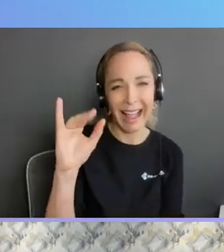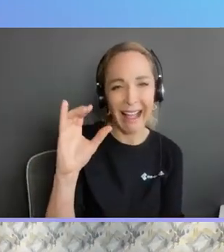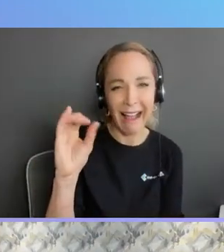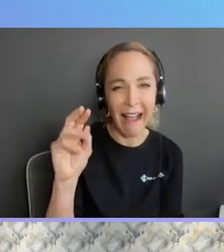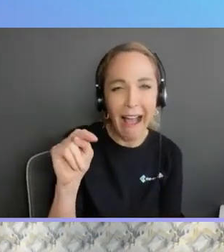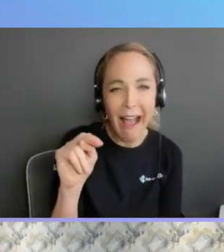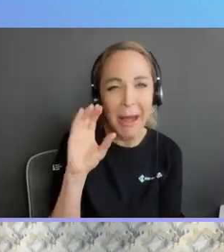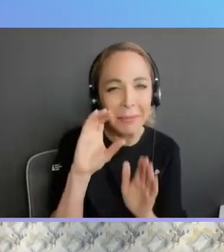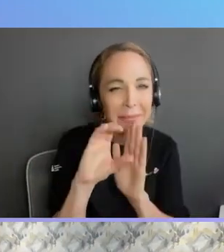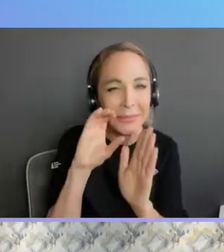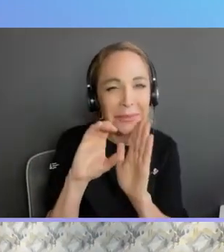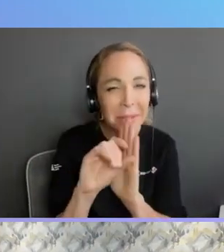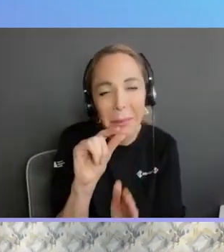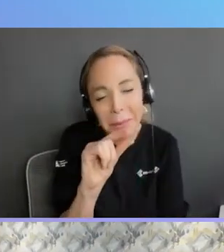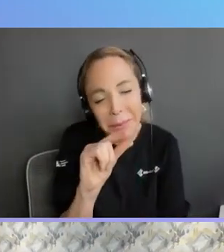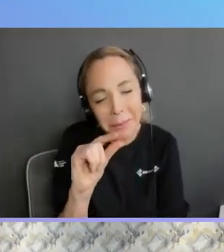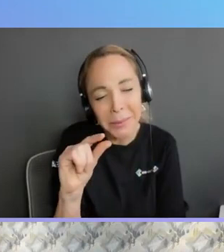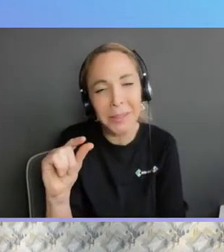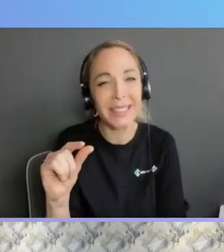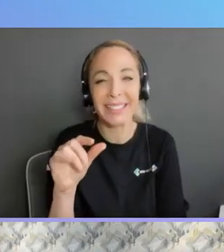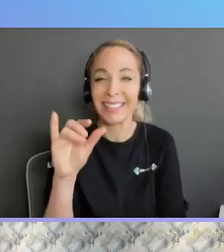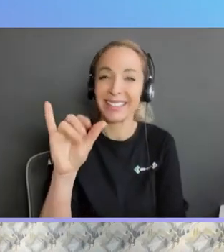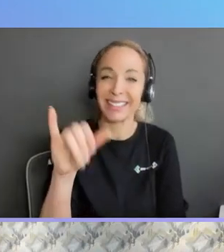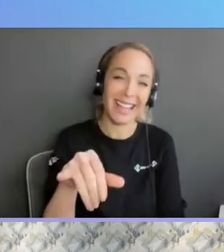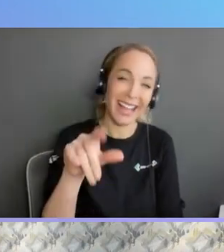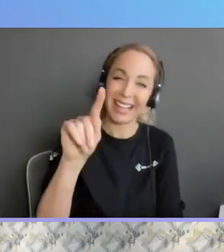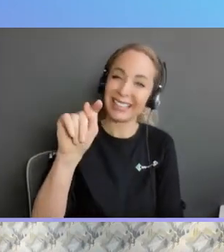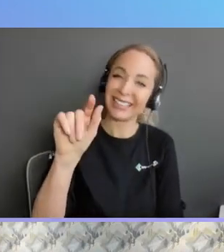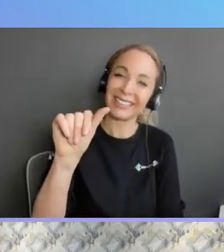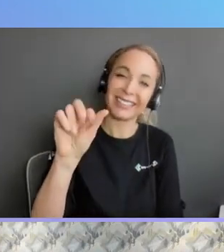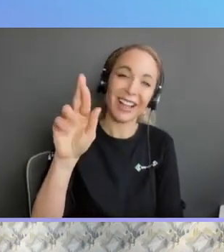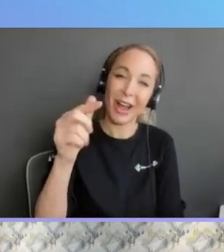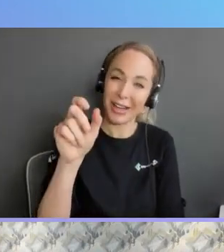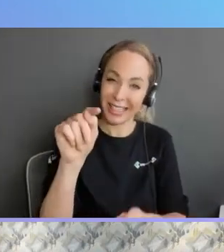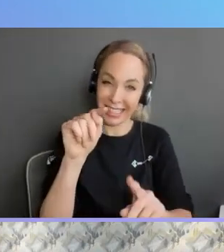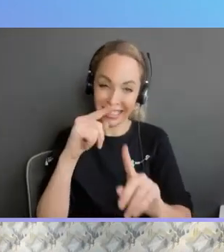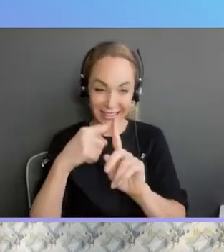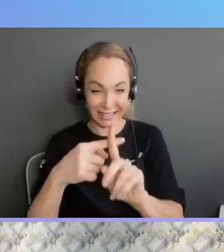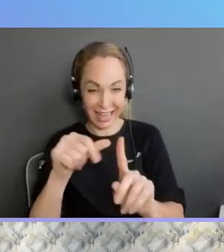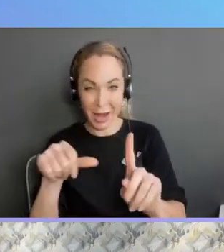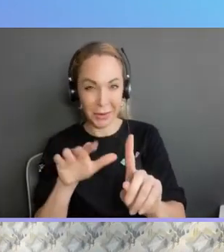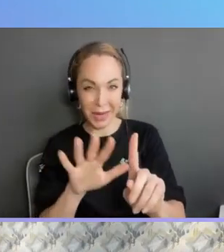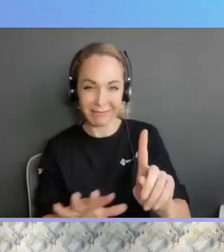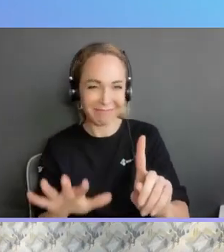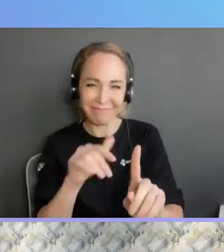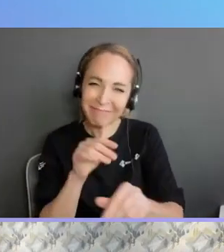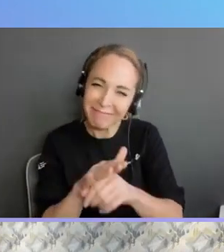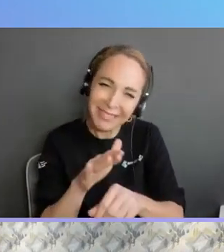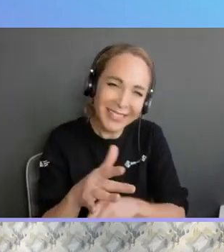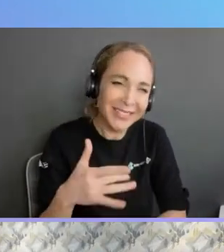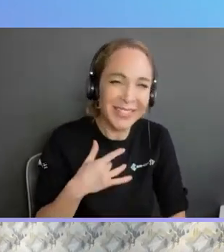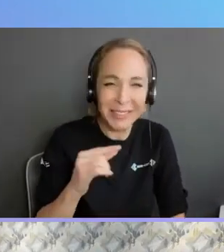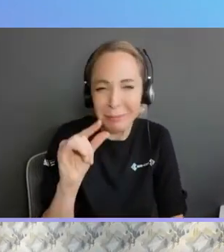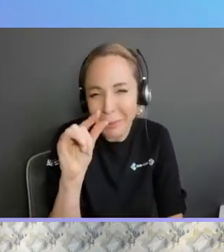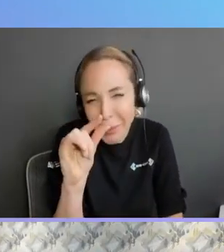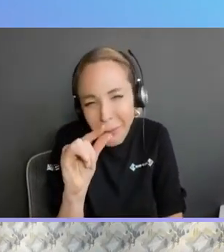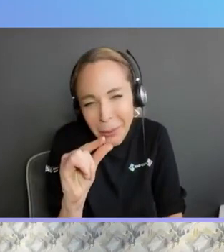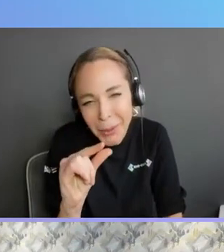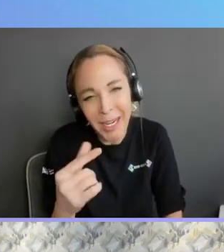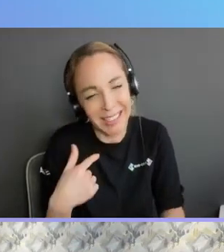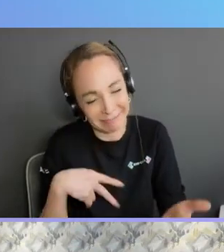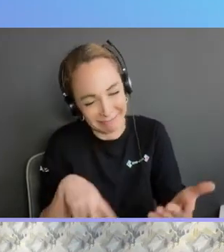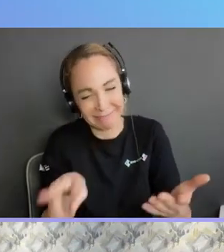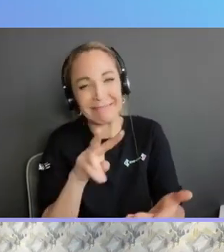and like the target area was enough. But by looking at the design, it felt so small, the